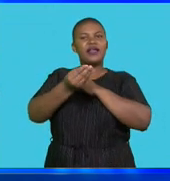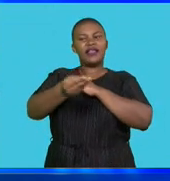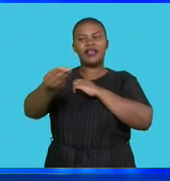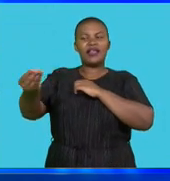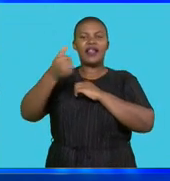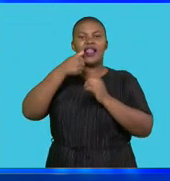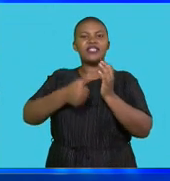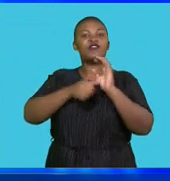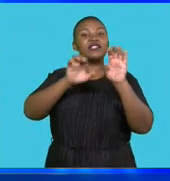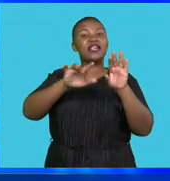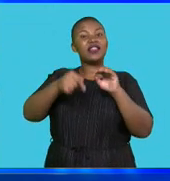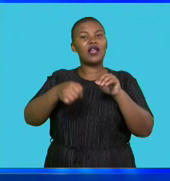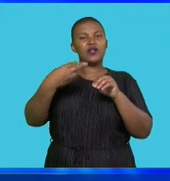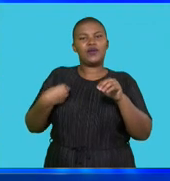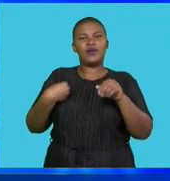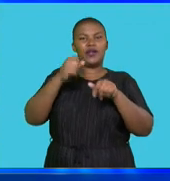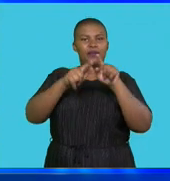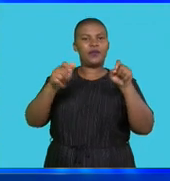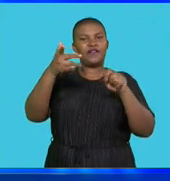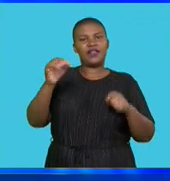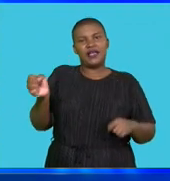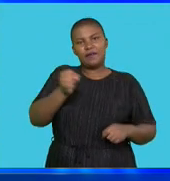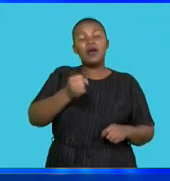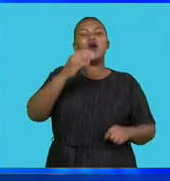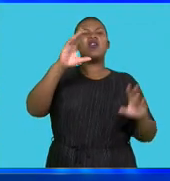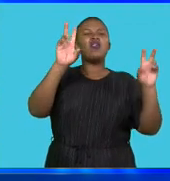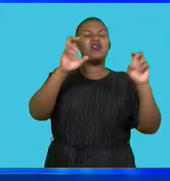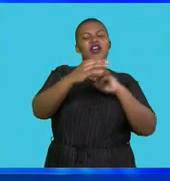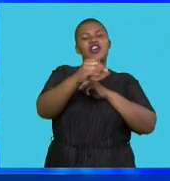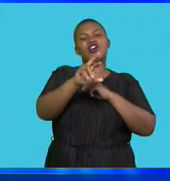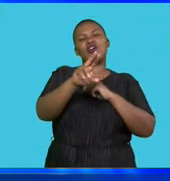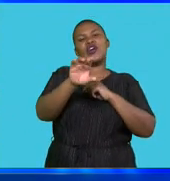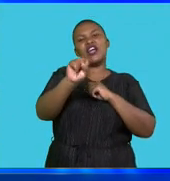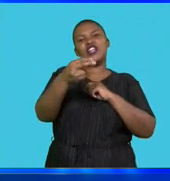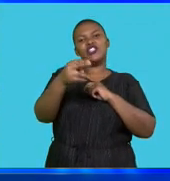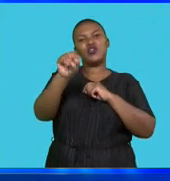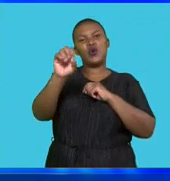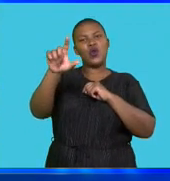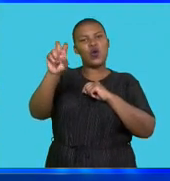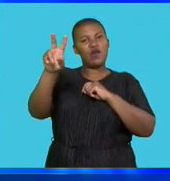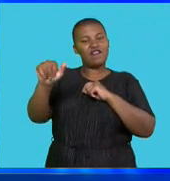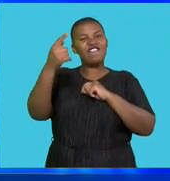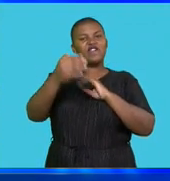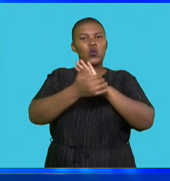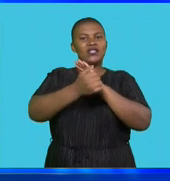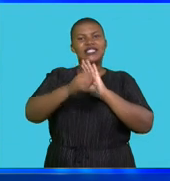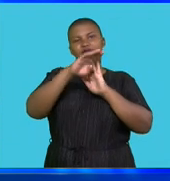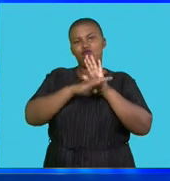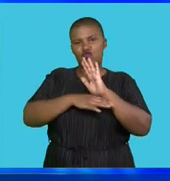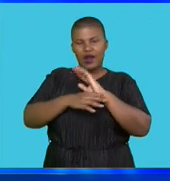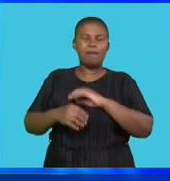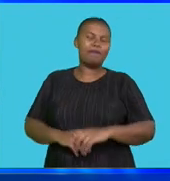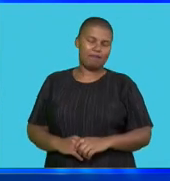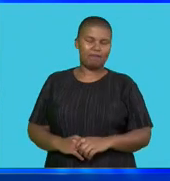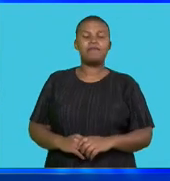10,000 young people who recently got hired under the Ikra Shnulava Jobs and Skills Programme, which forms a part of the Nase Spani Recruitment